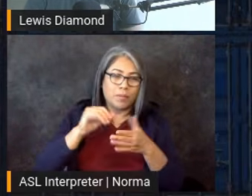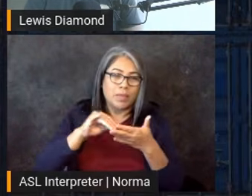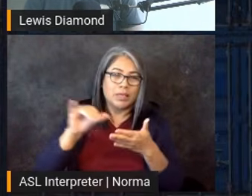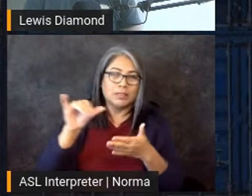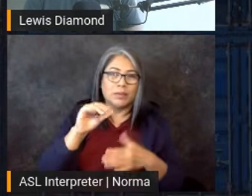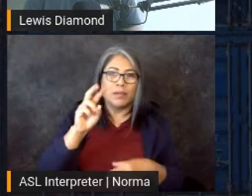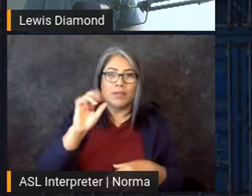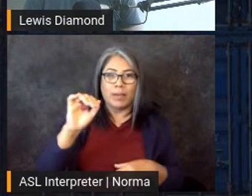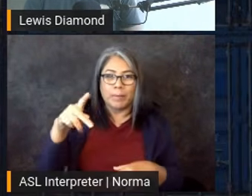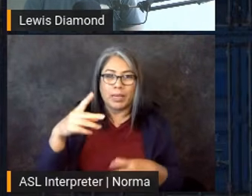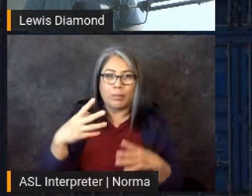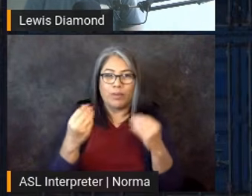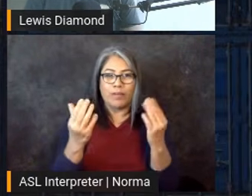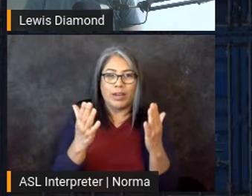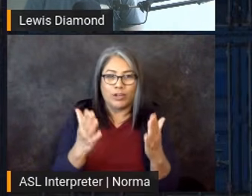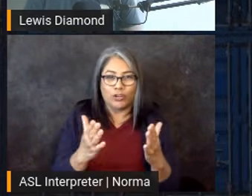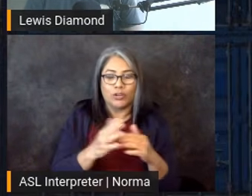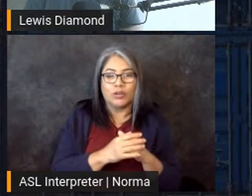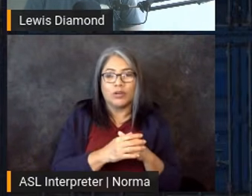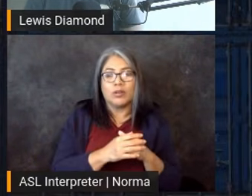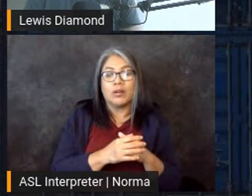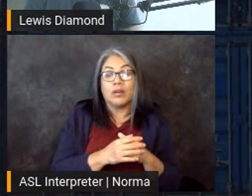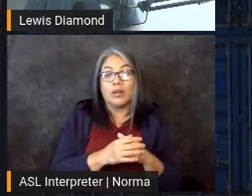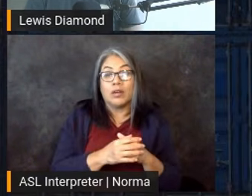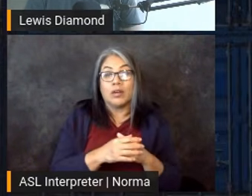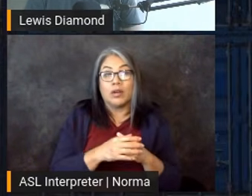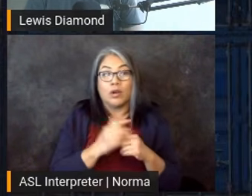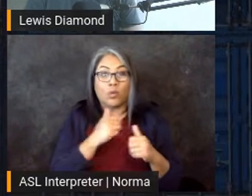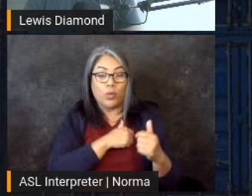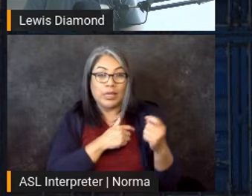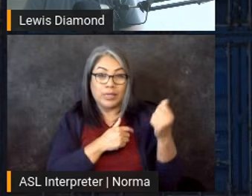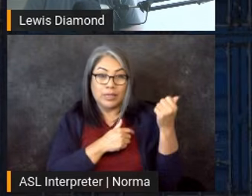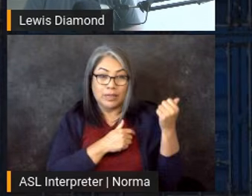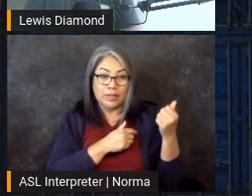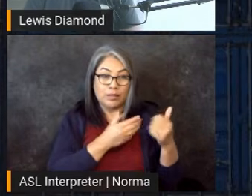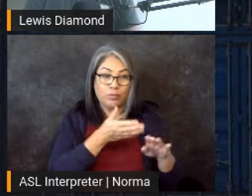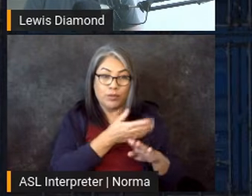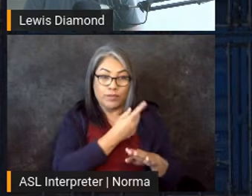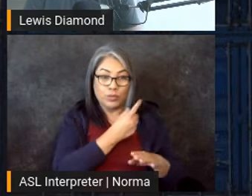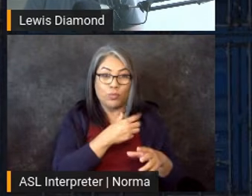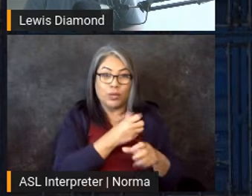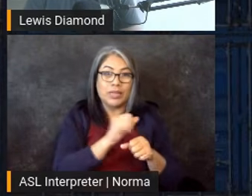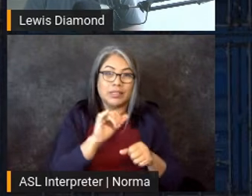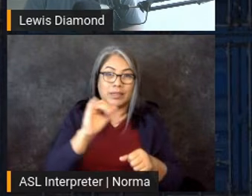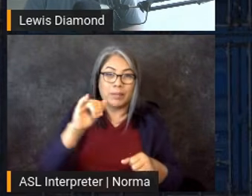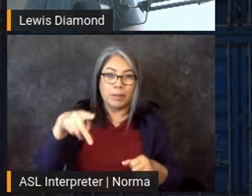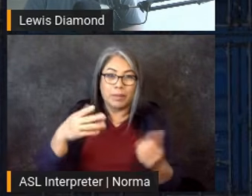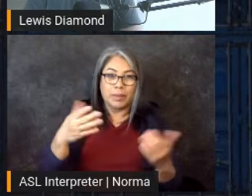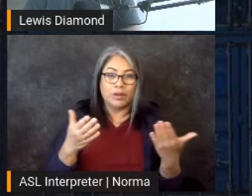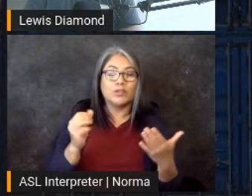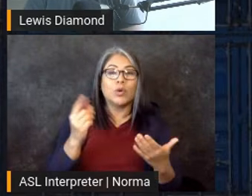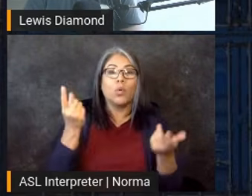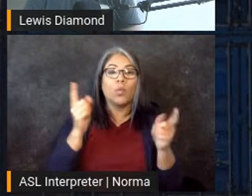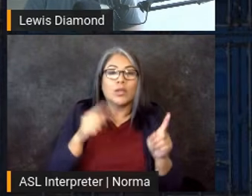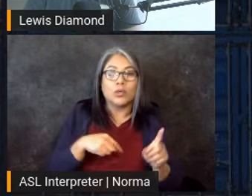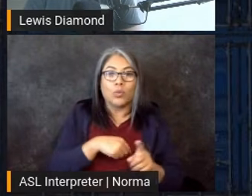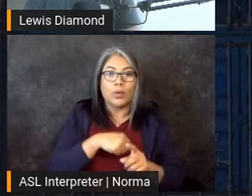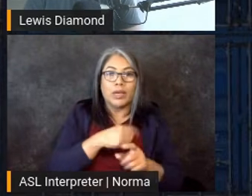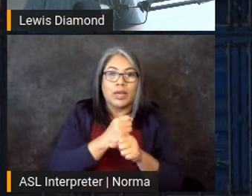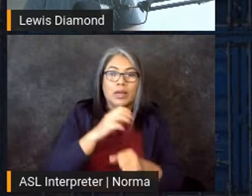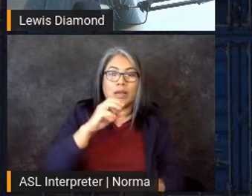provider. Since we deleted the previous one, we get the same IP here. So once we got emissary